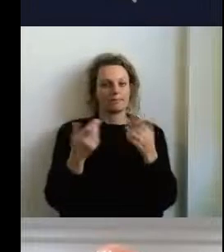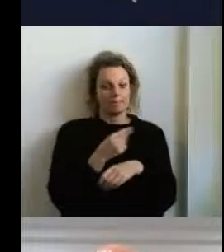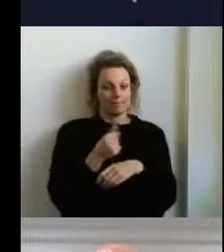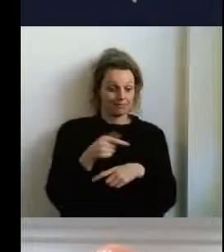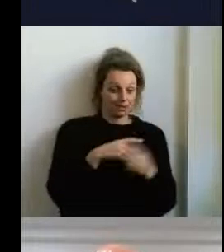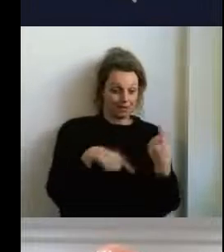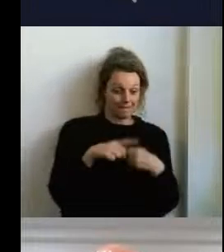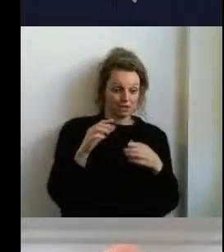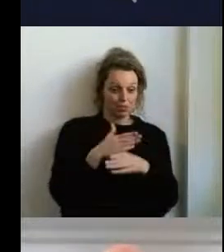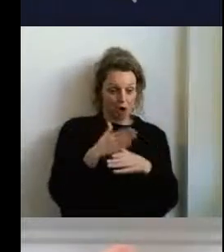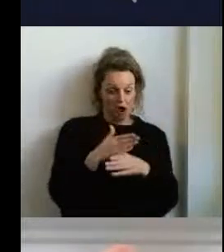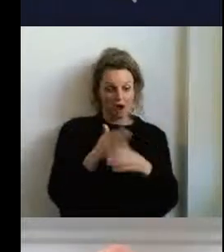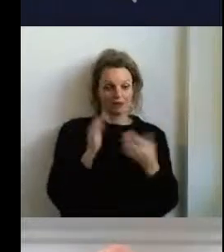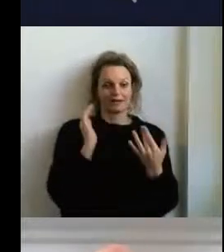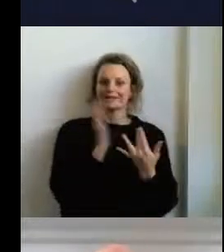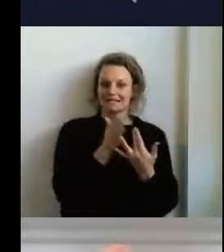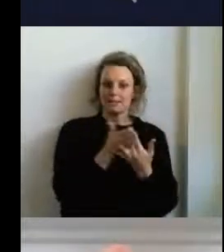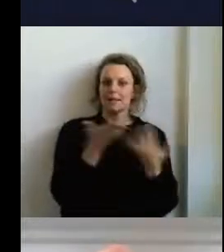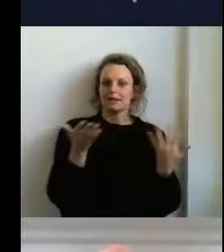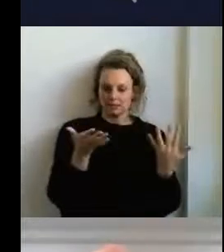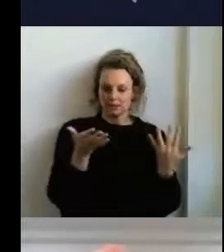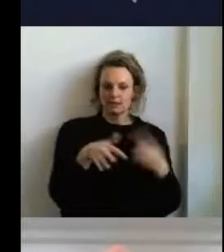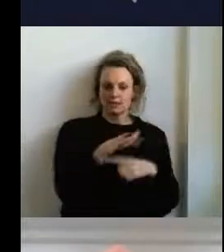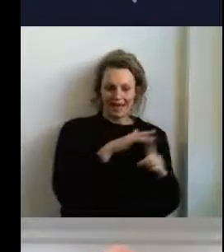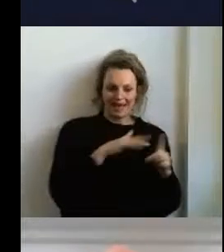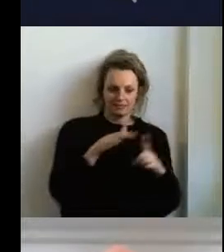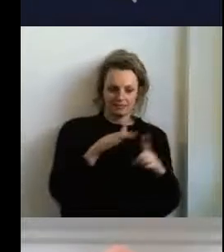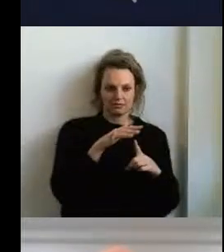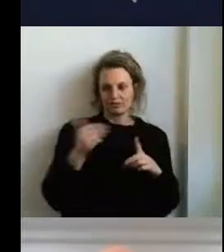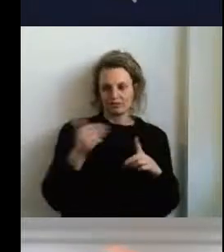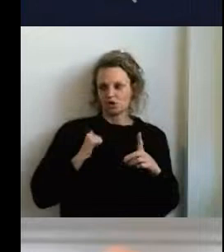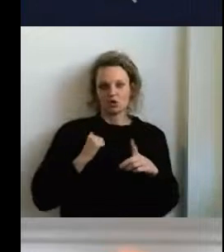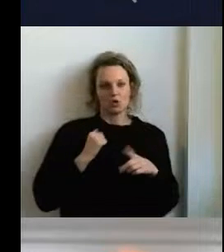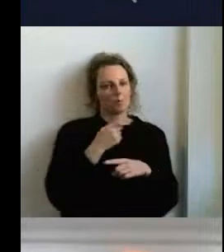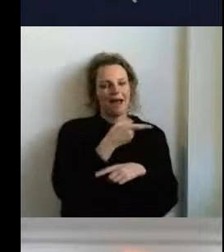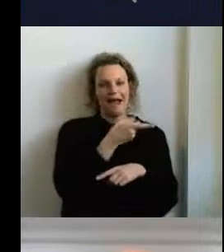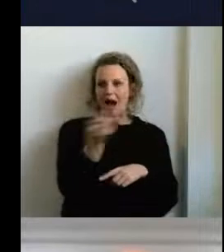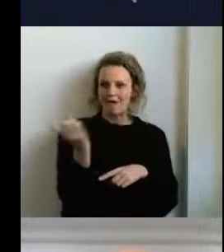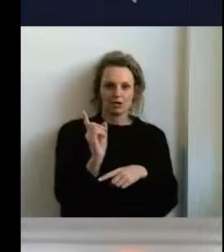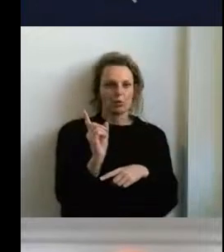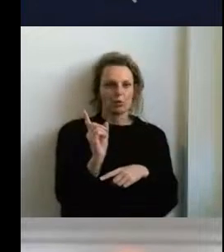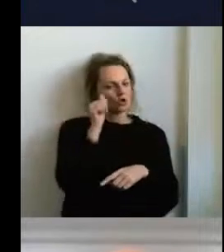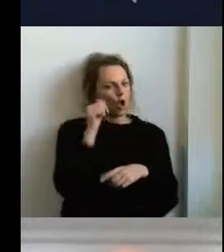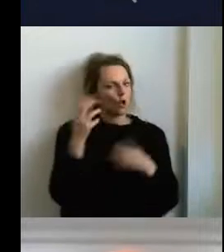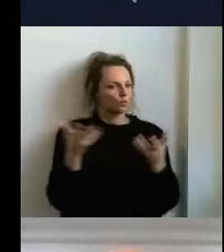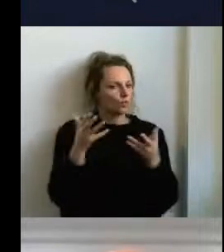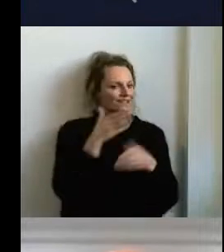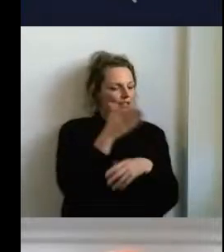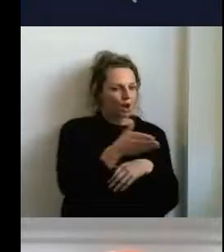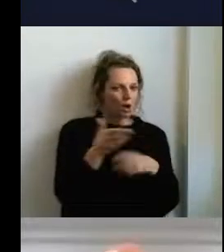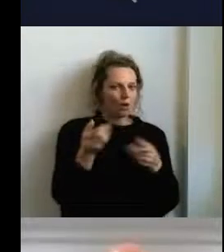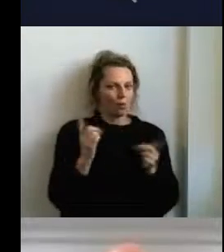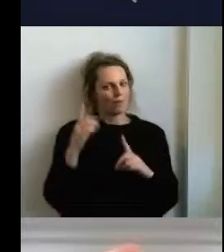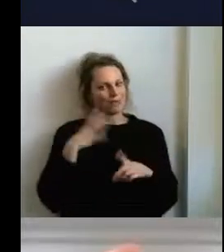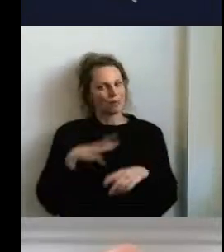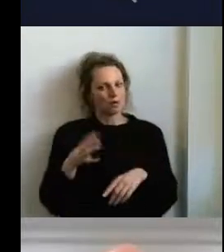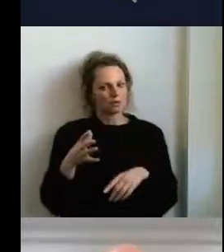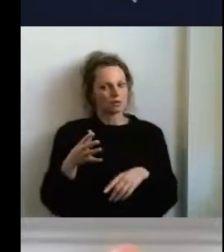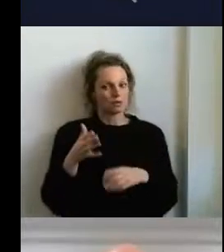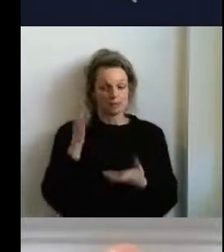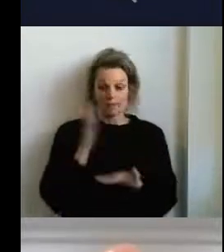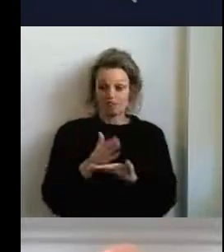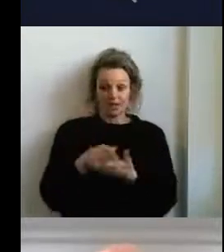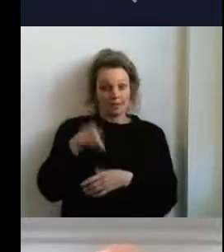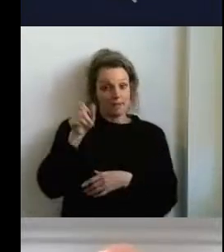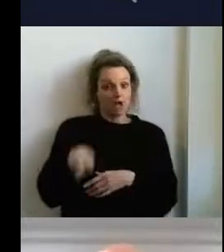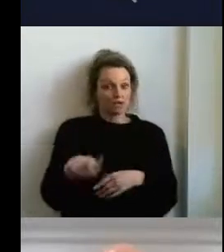space just assume that everyone knows the terminology, knows where to go. We've got to work harder for people who are new to accessibility,